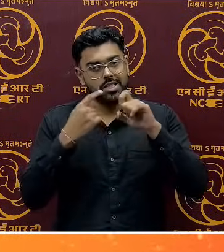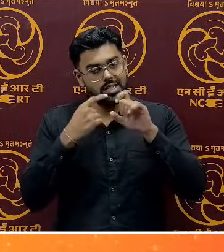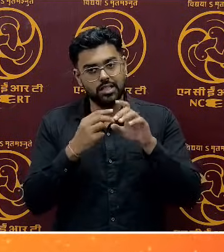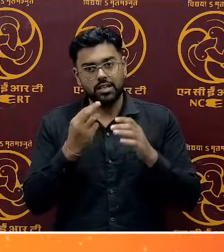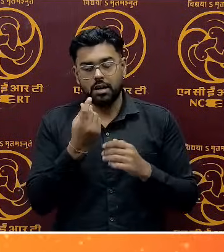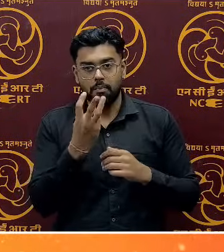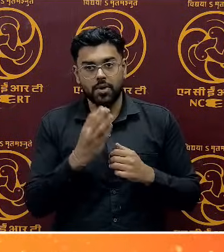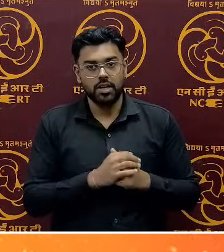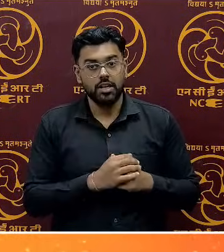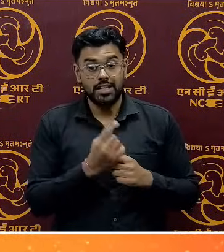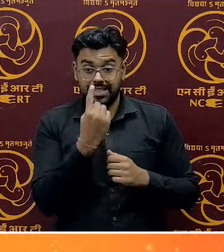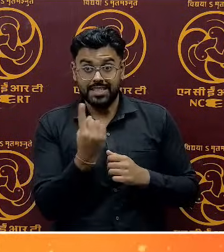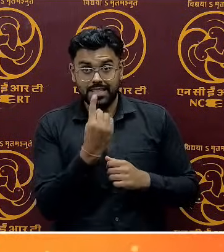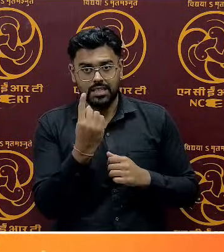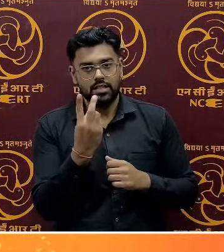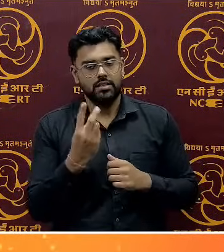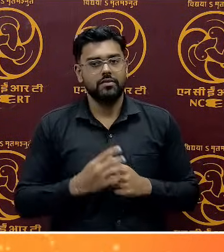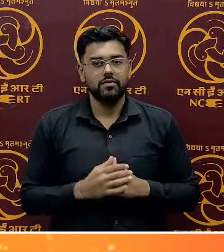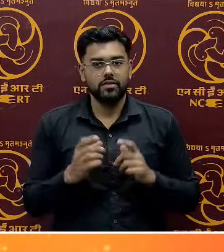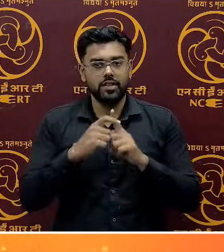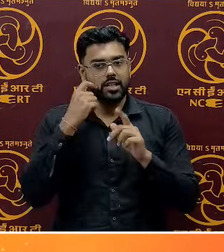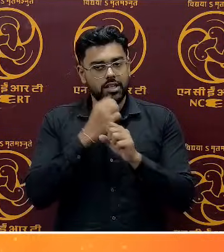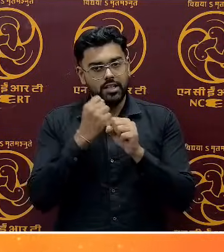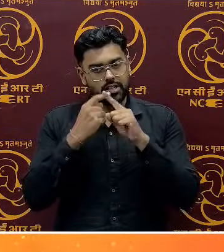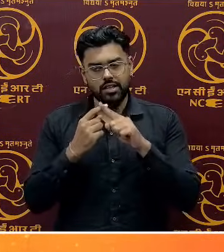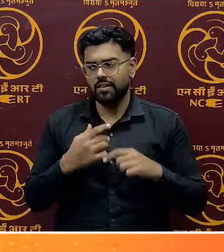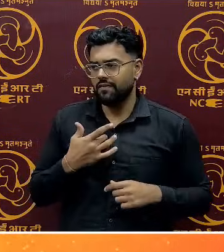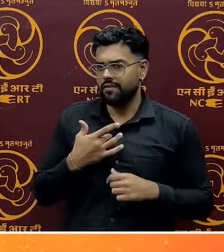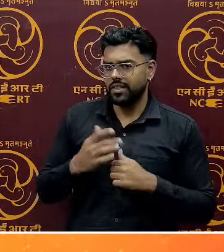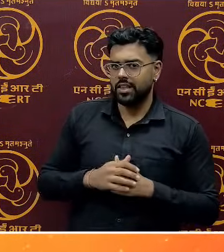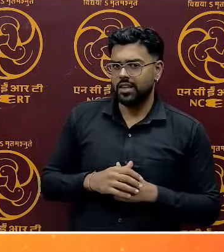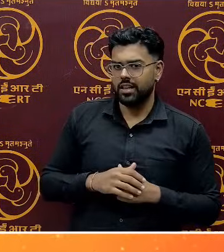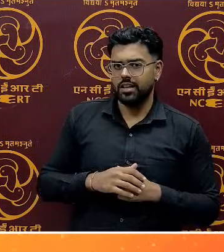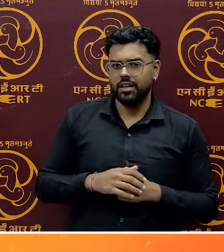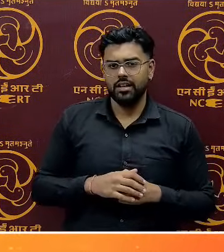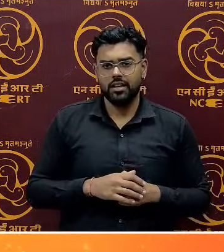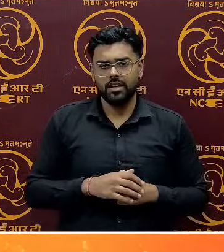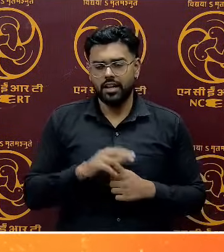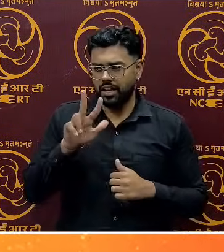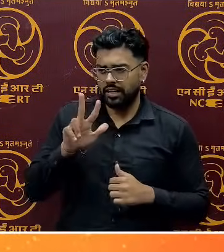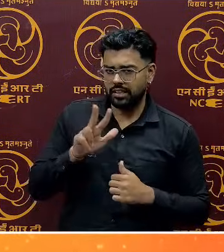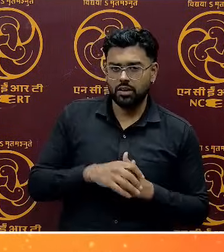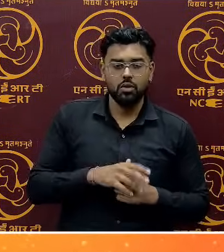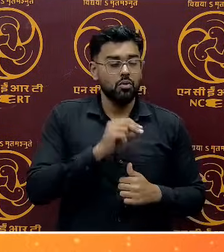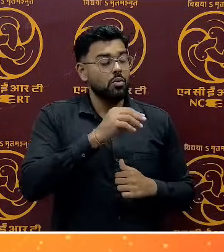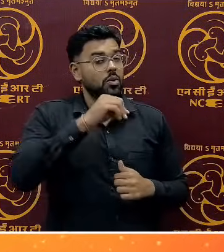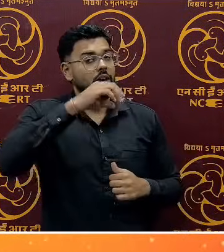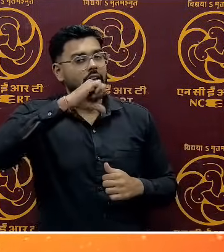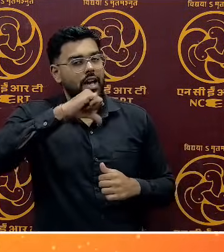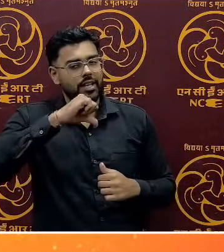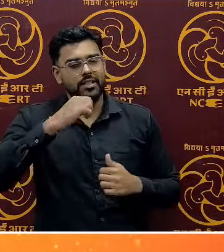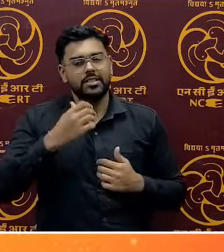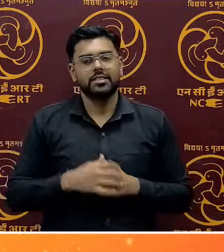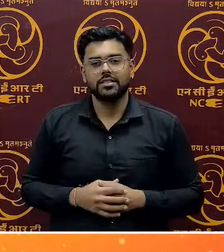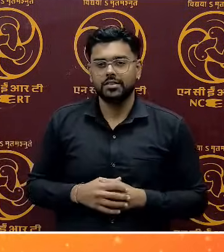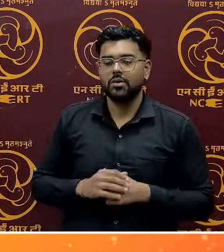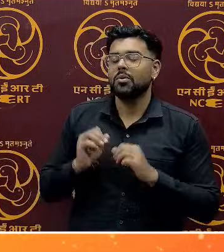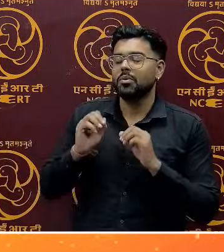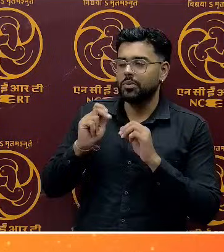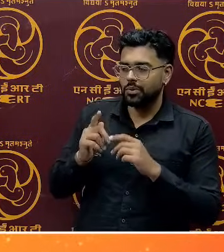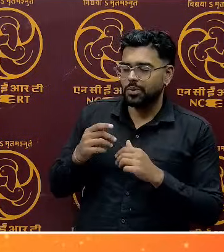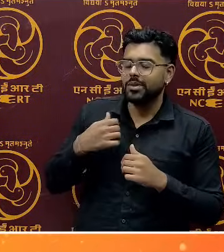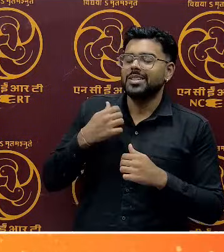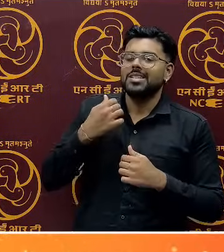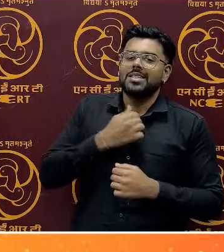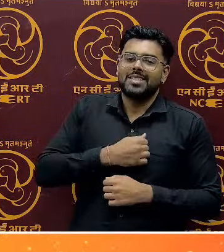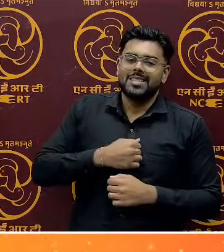digit? Largest composite number, single digit. Of course, it's 8. 9. 9. Oh, yeah, it's 3 into 3. Okay. Yes, like